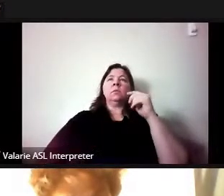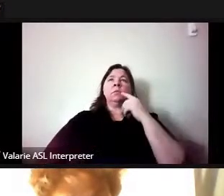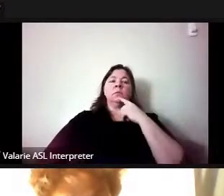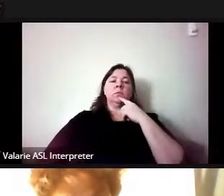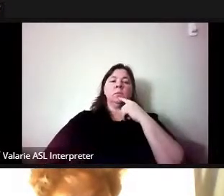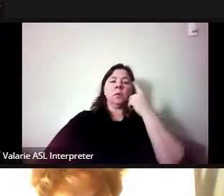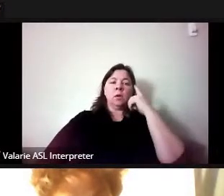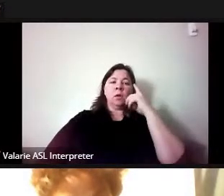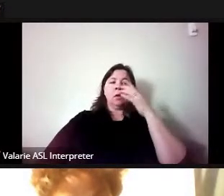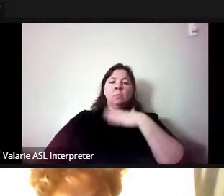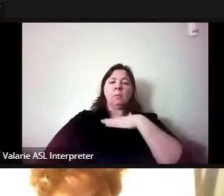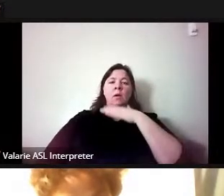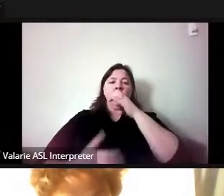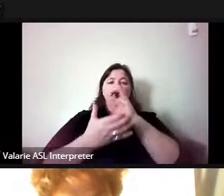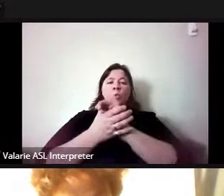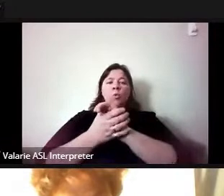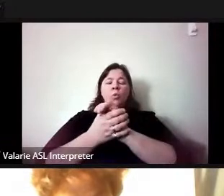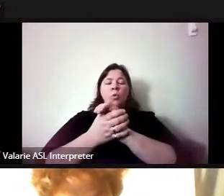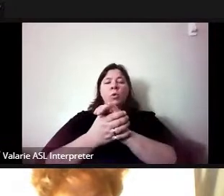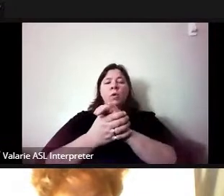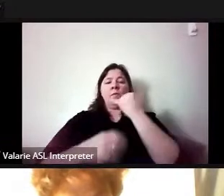But this my wife's own.